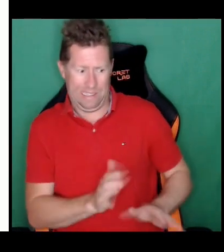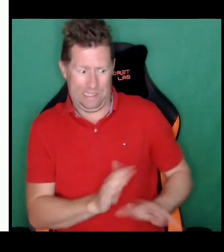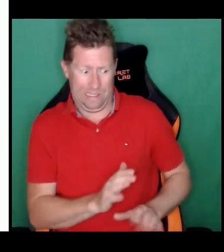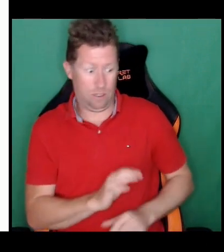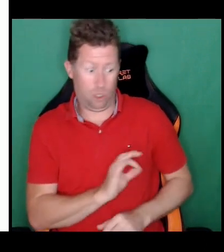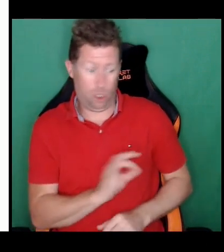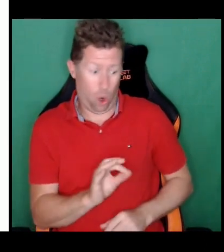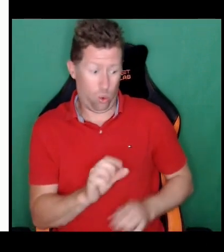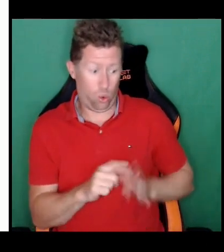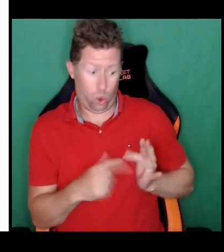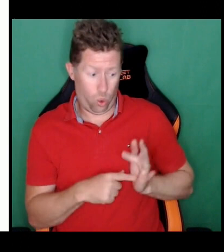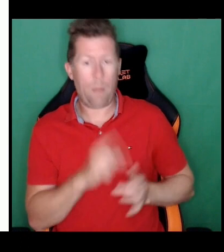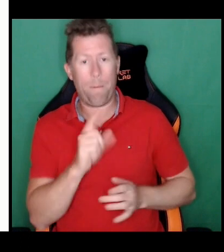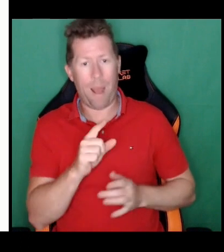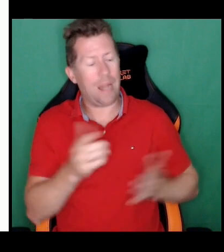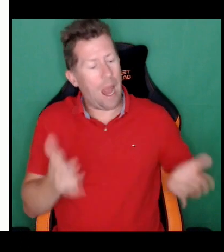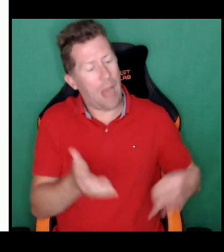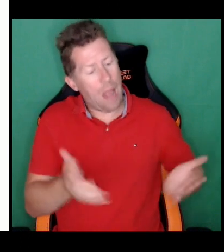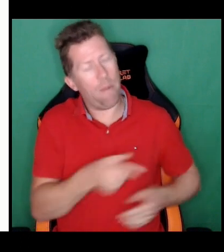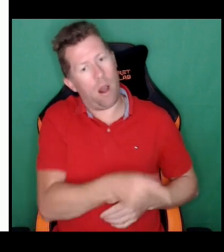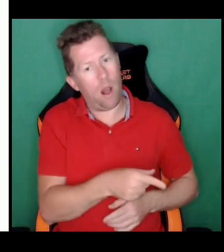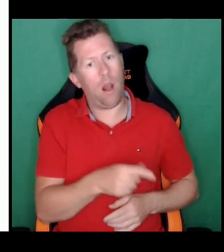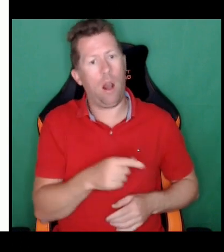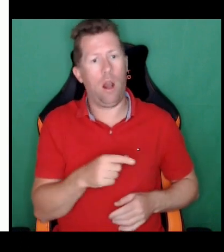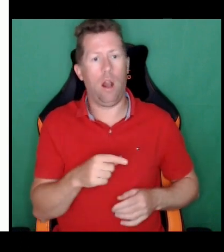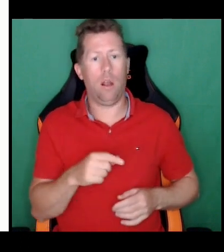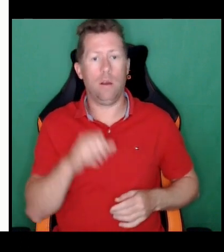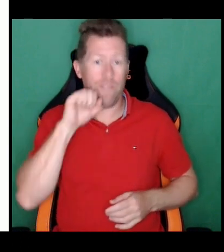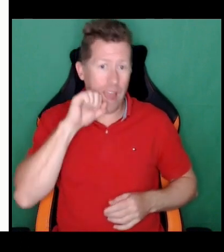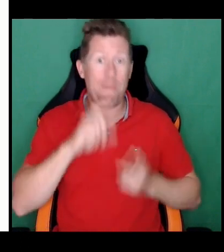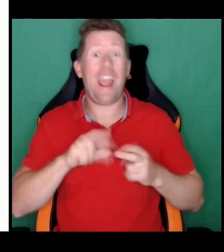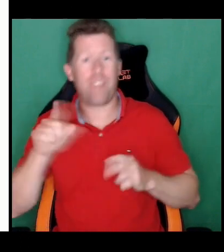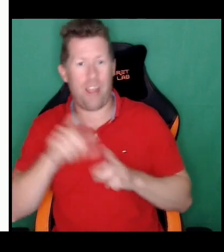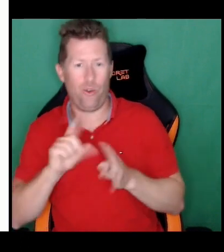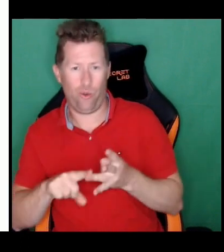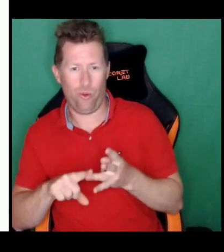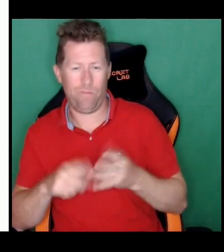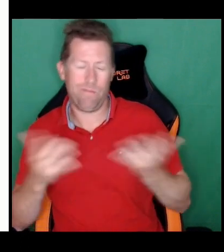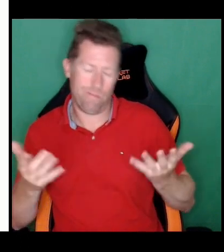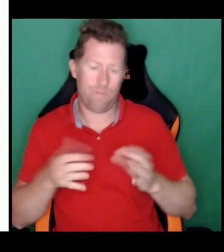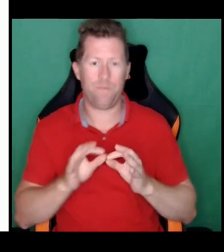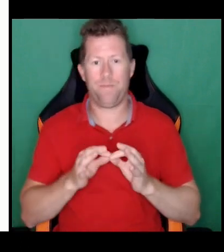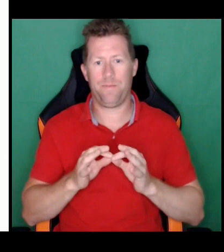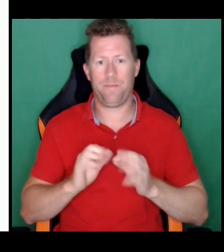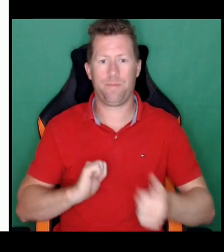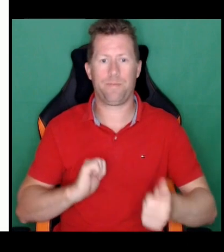but also in terms of enabling younger siblings to vape by providing the vapes to them.